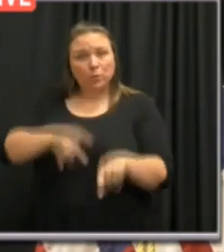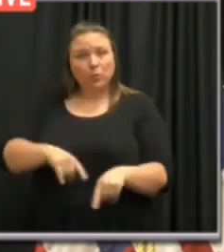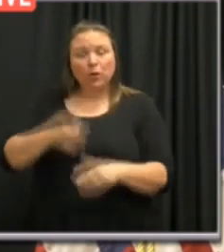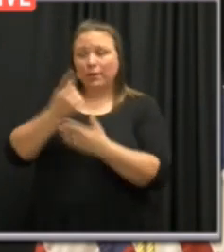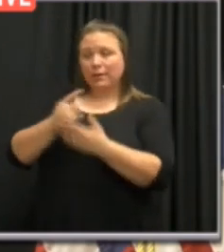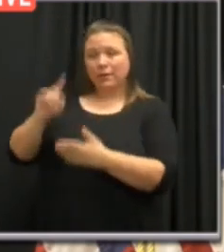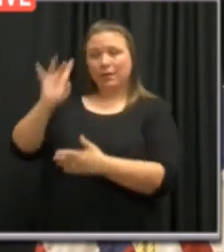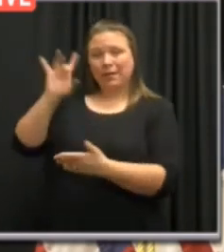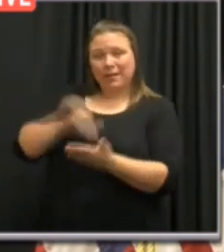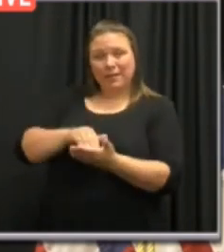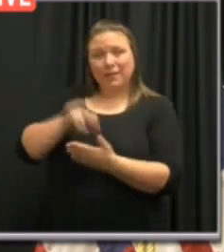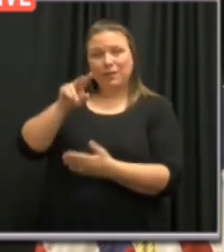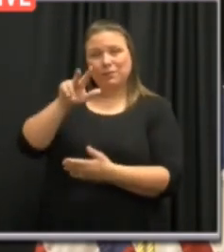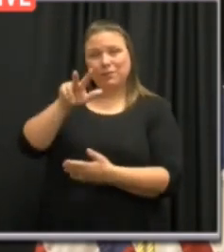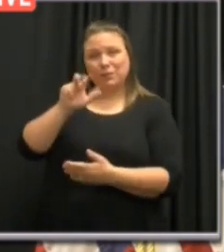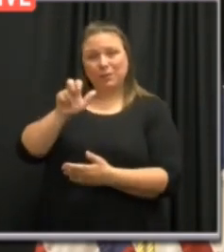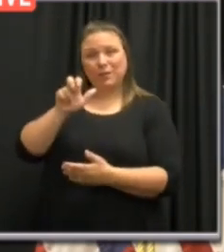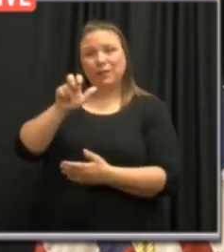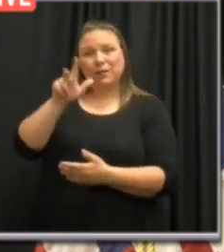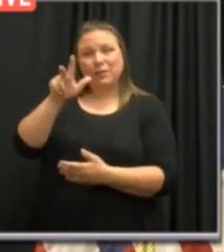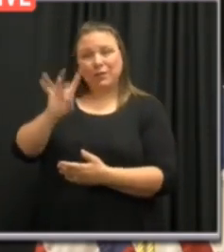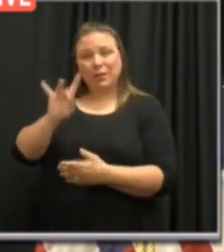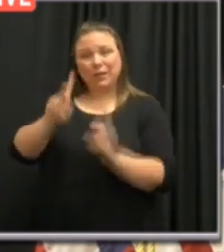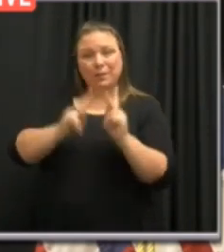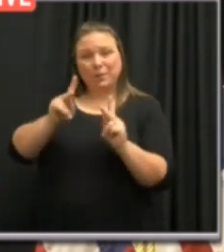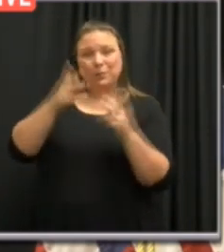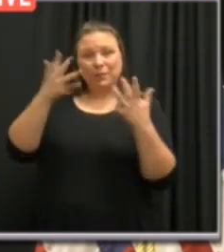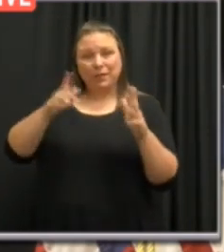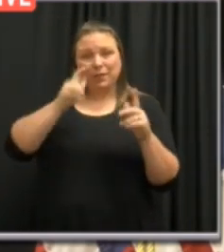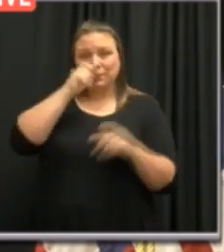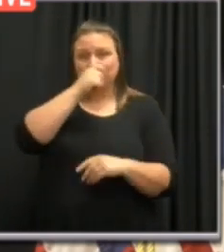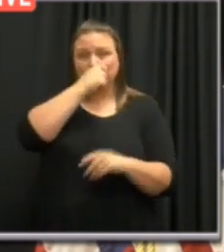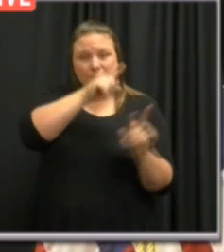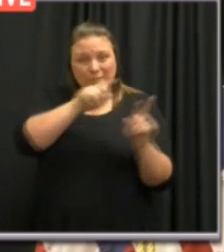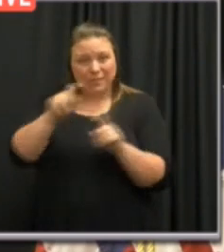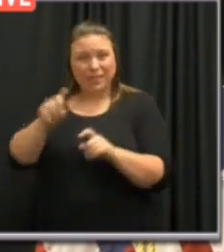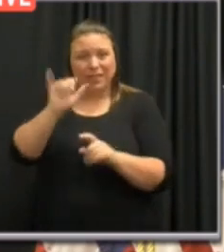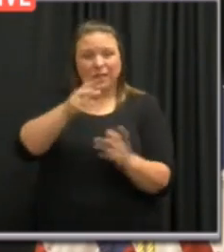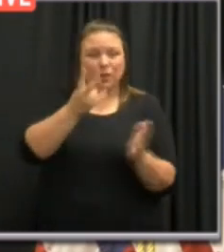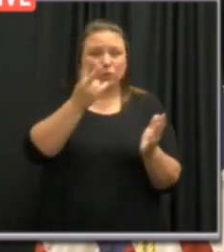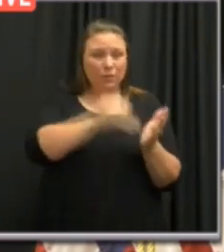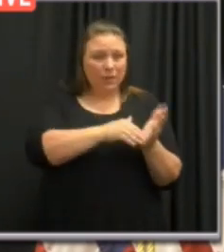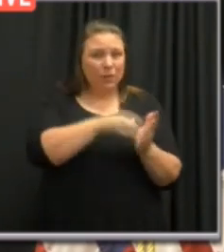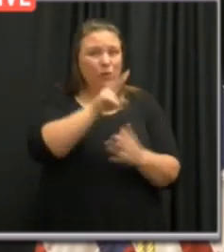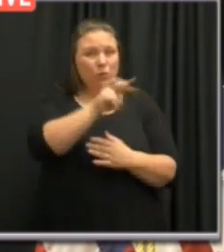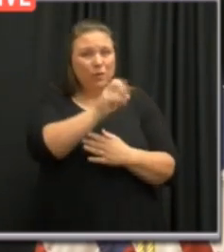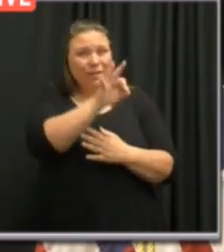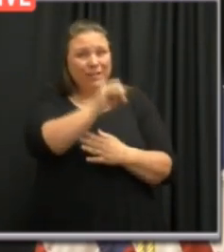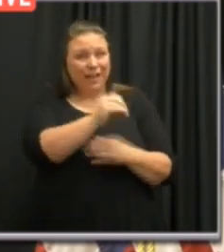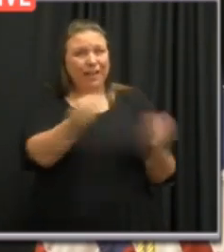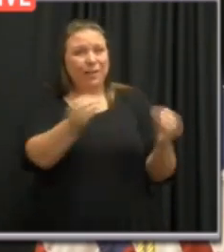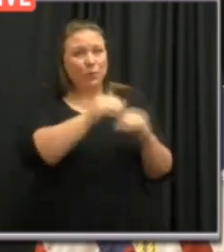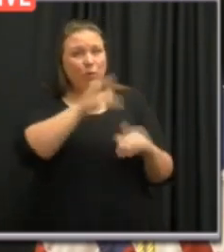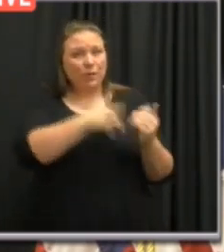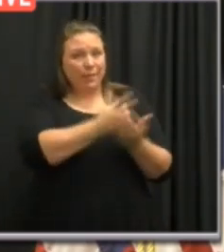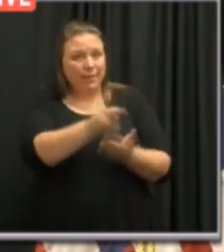week, 8,338 Nashvillians were tested. That's 2,290 more tests than a week